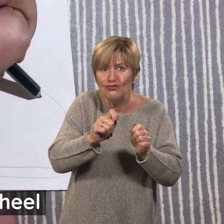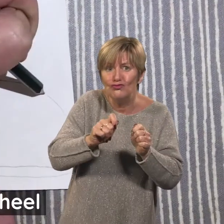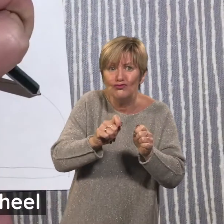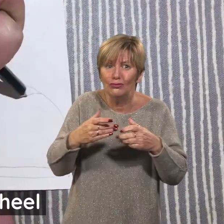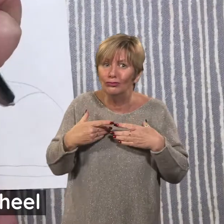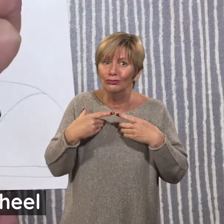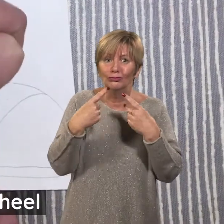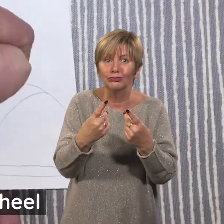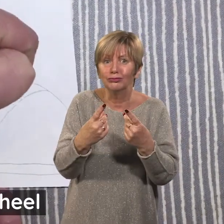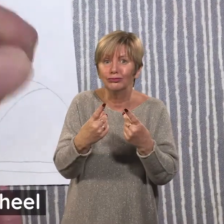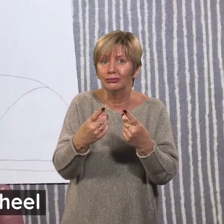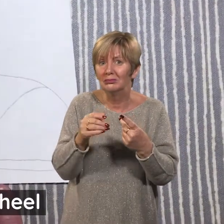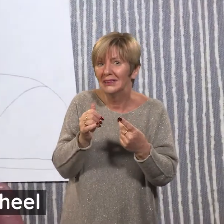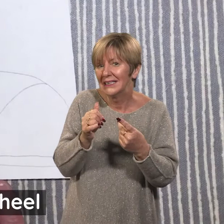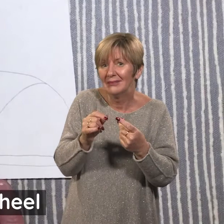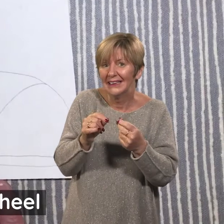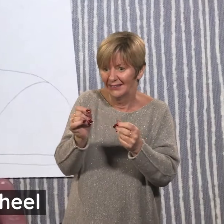You might want to add some